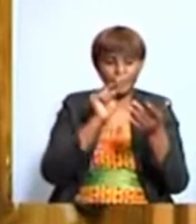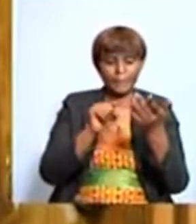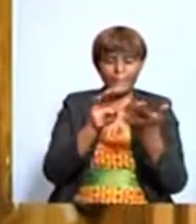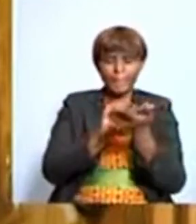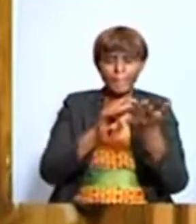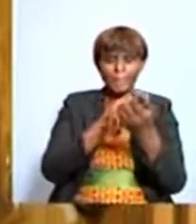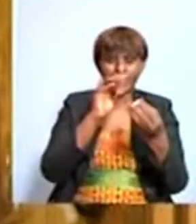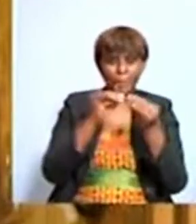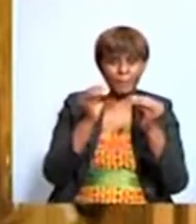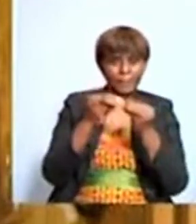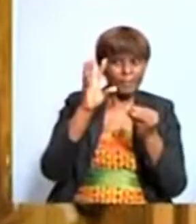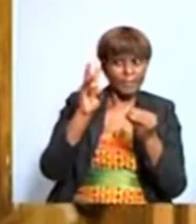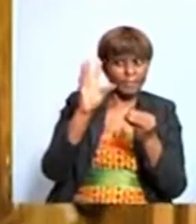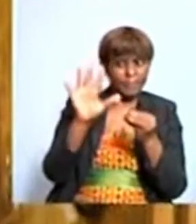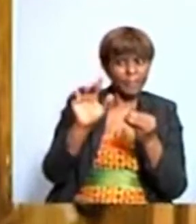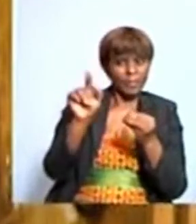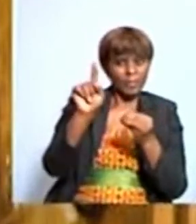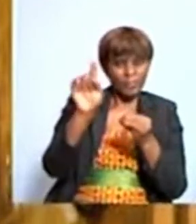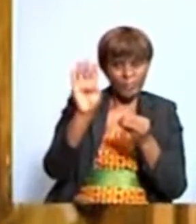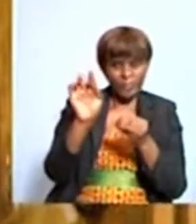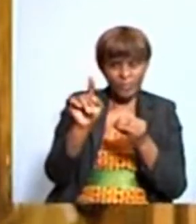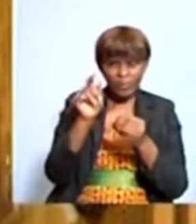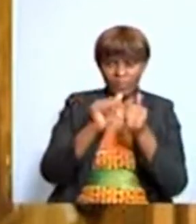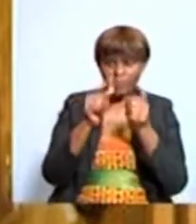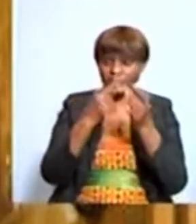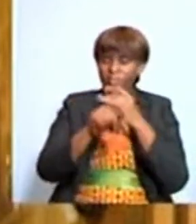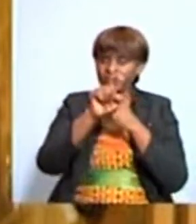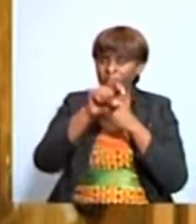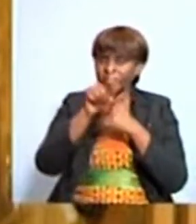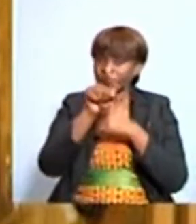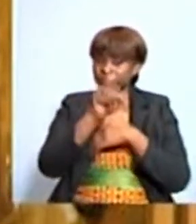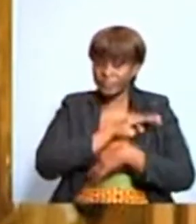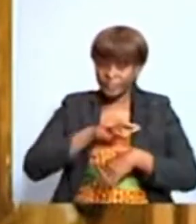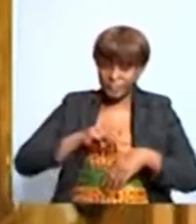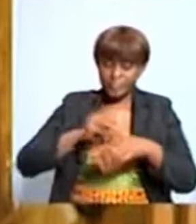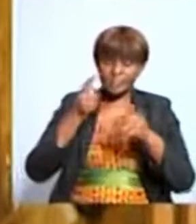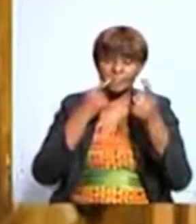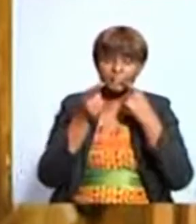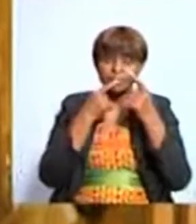Order 65-1B, which requires a member debating to